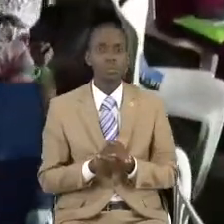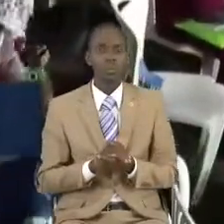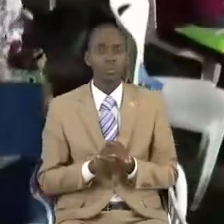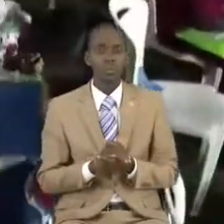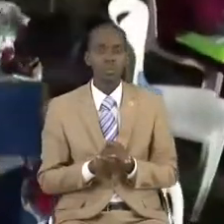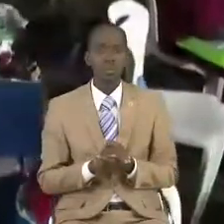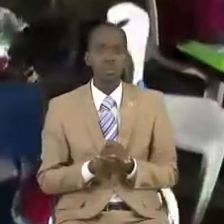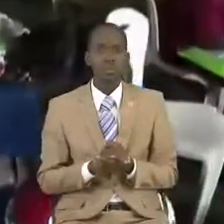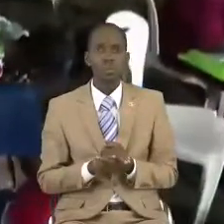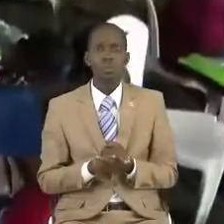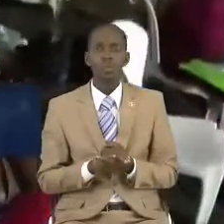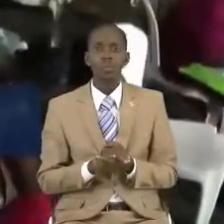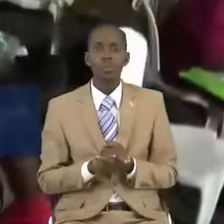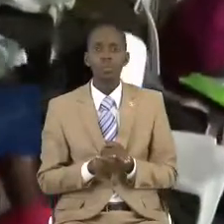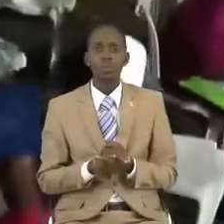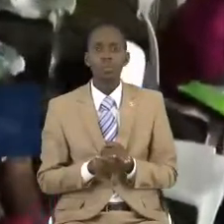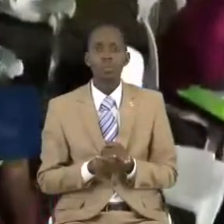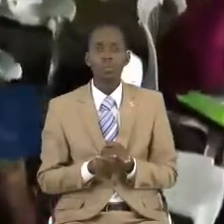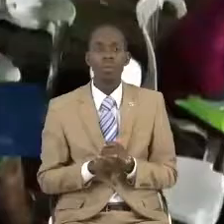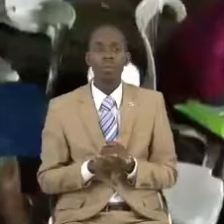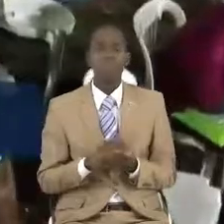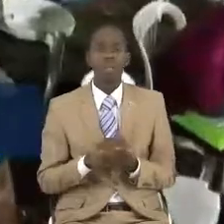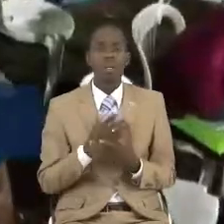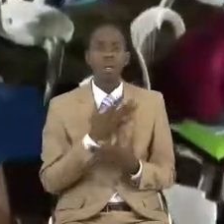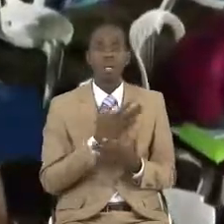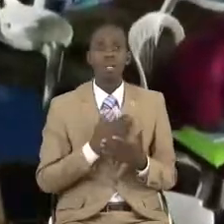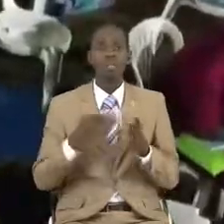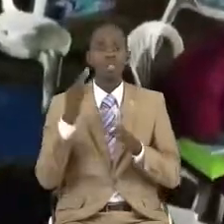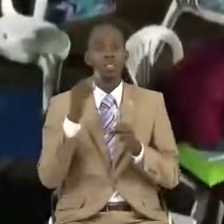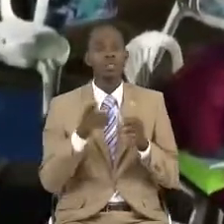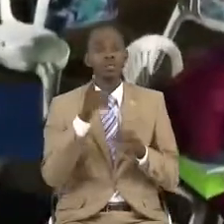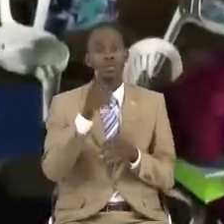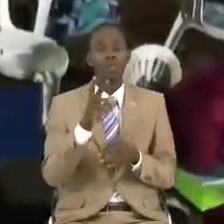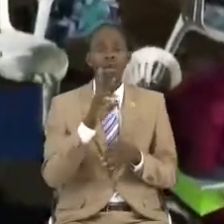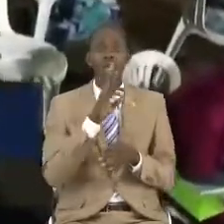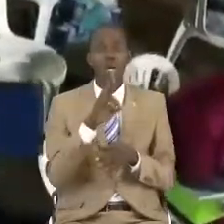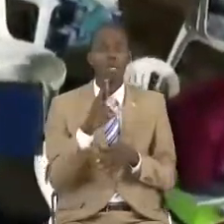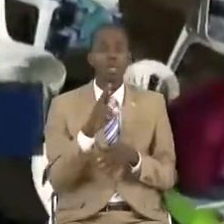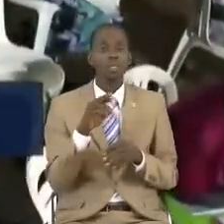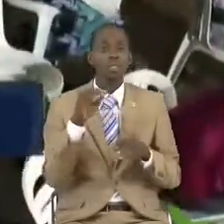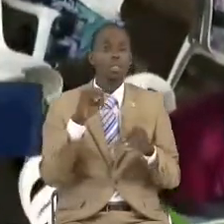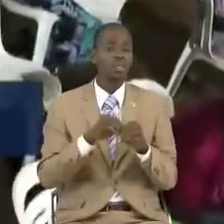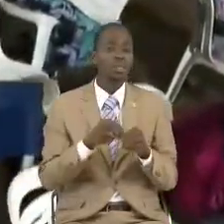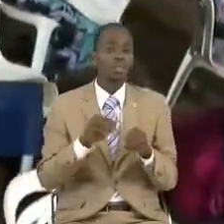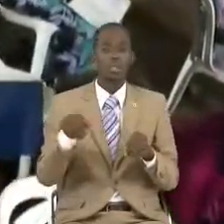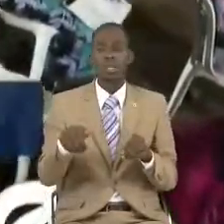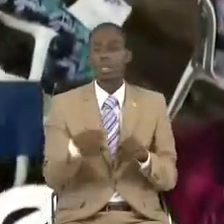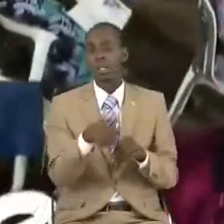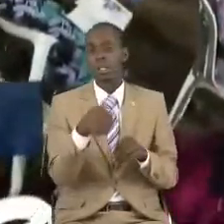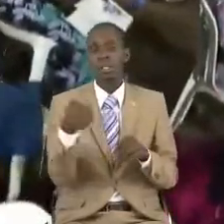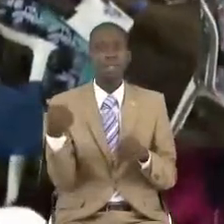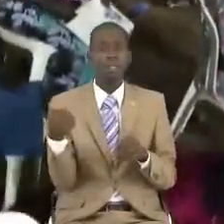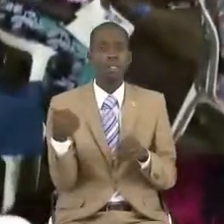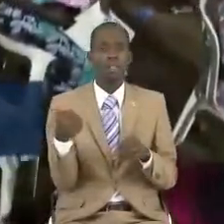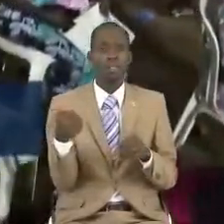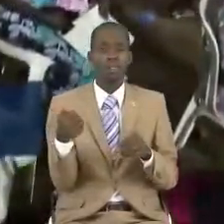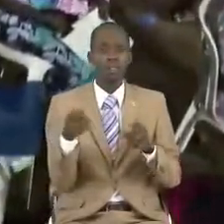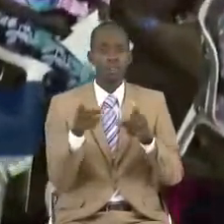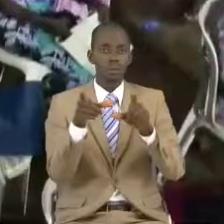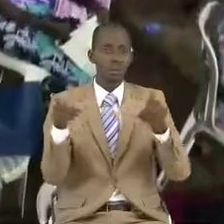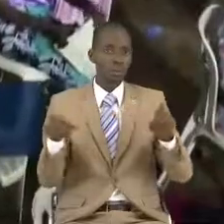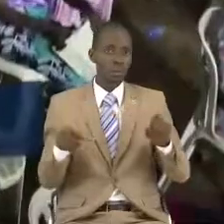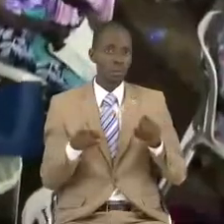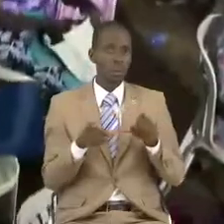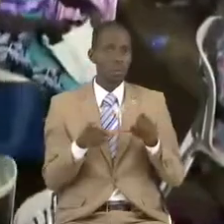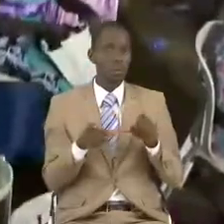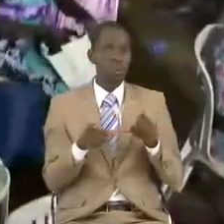and also in the various locations where counselors are physically present let's ensure that all